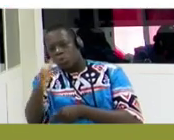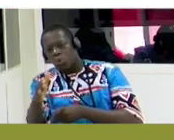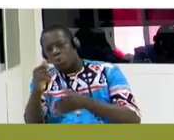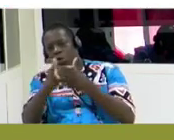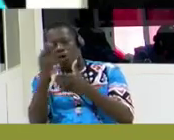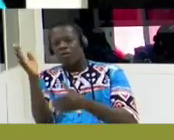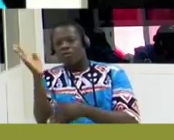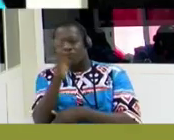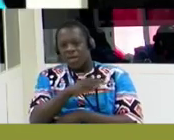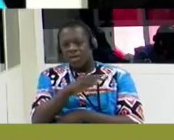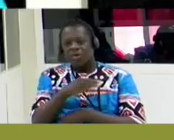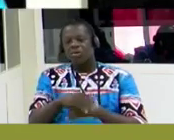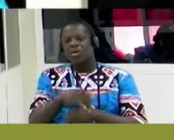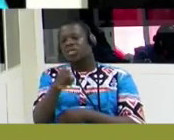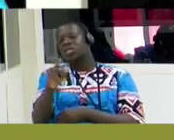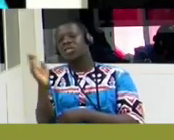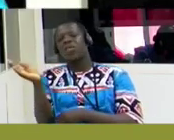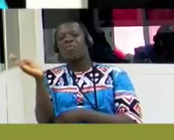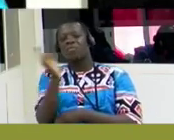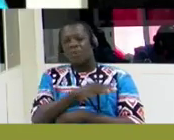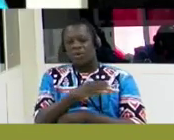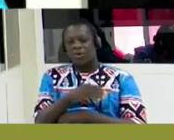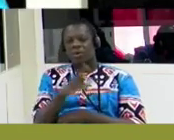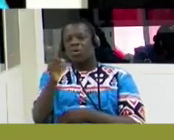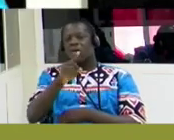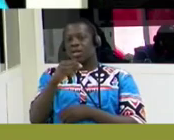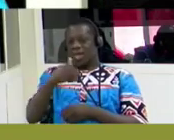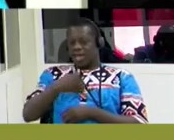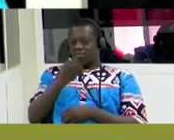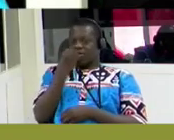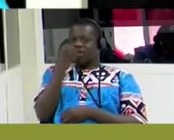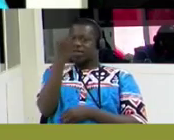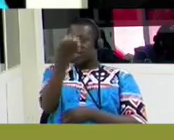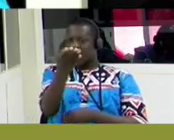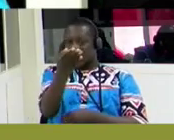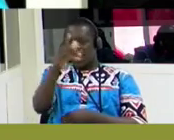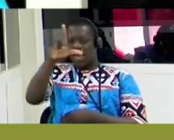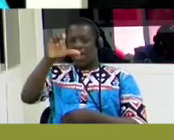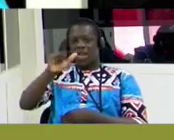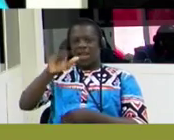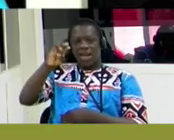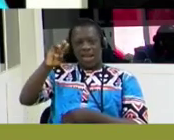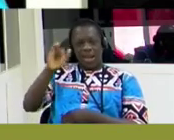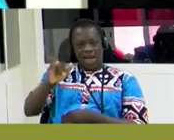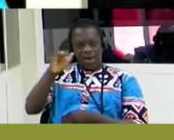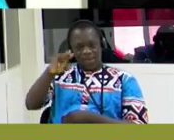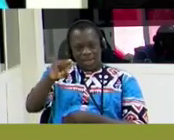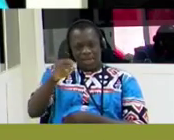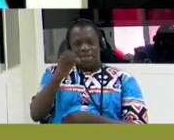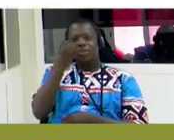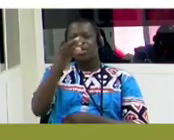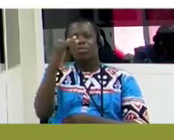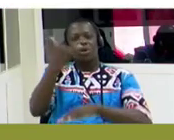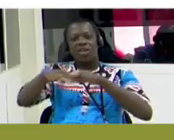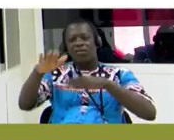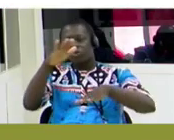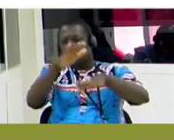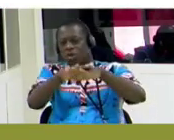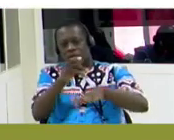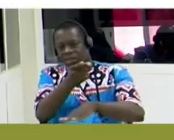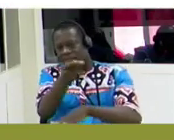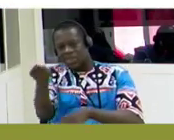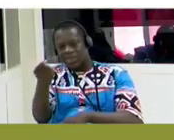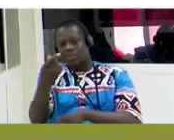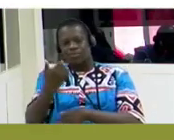What if I tell you that it's Lamin Senghor who said that? He said he never touched those people. You can say that, but me, what I